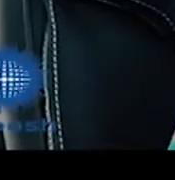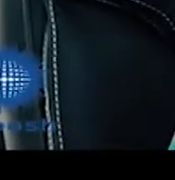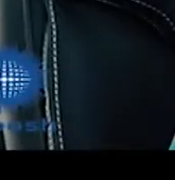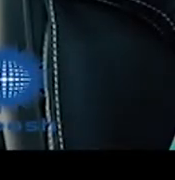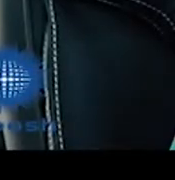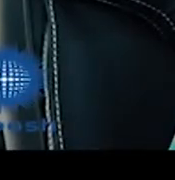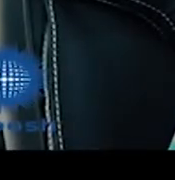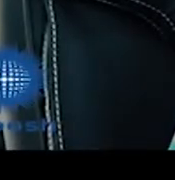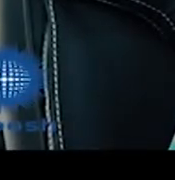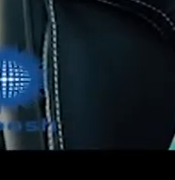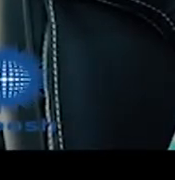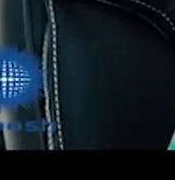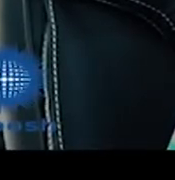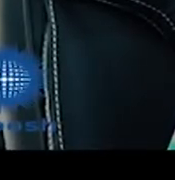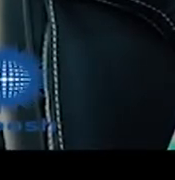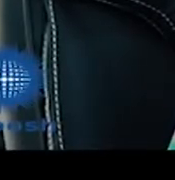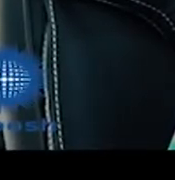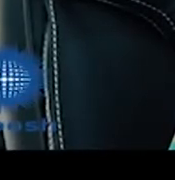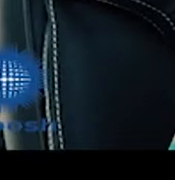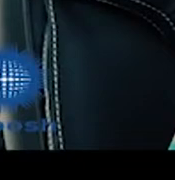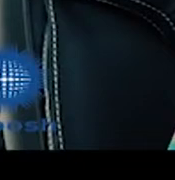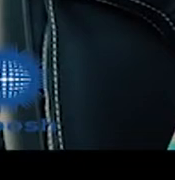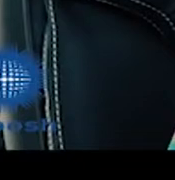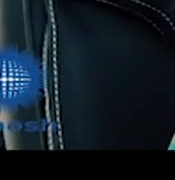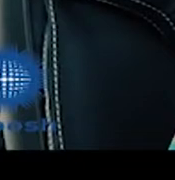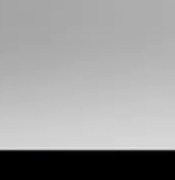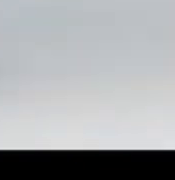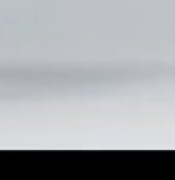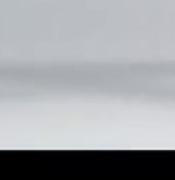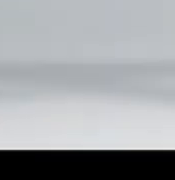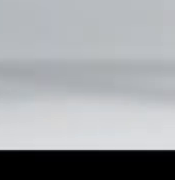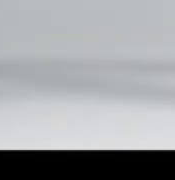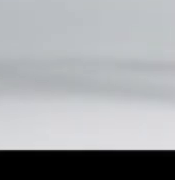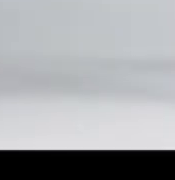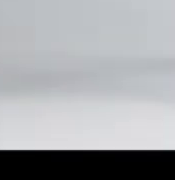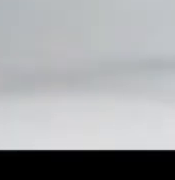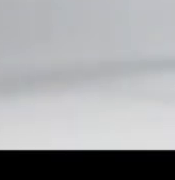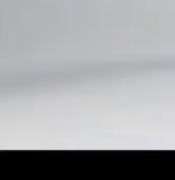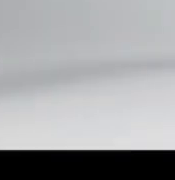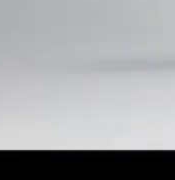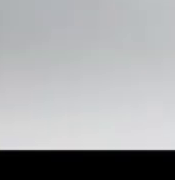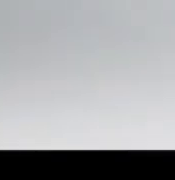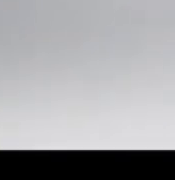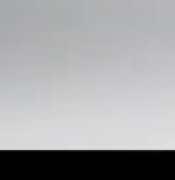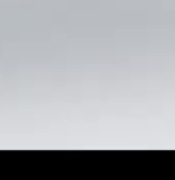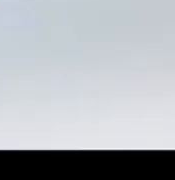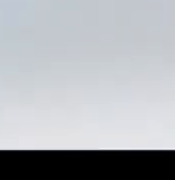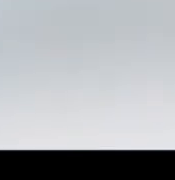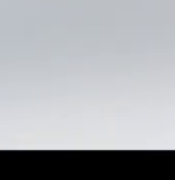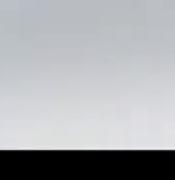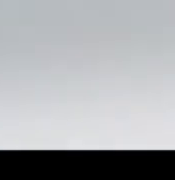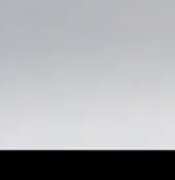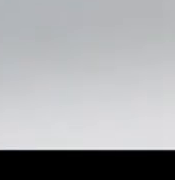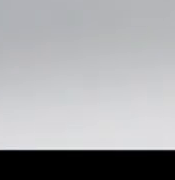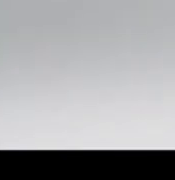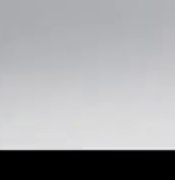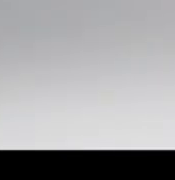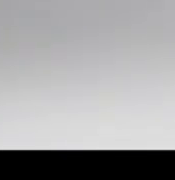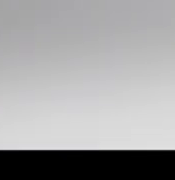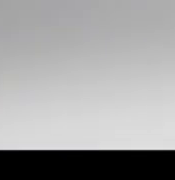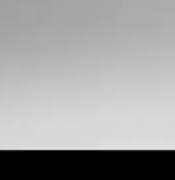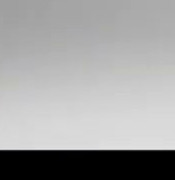This NIBOSH program helped me advance my career. Enroll now. Oshis